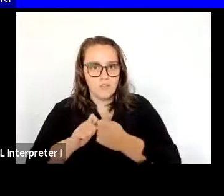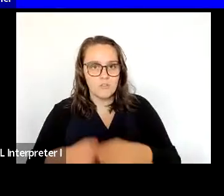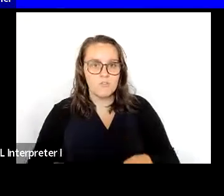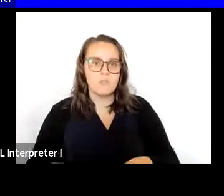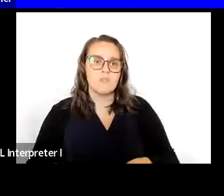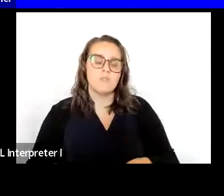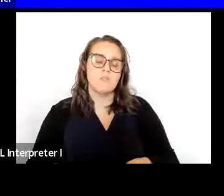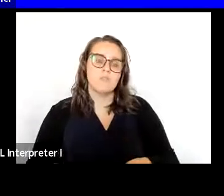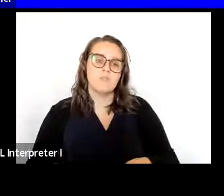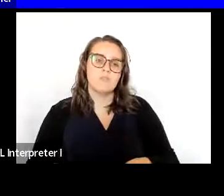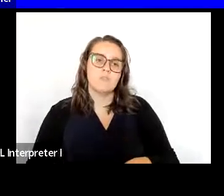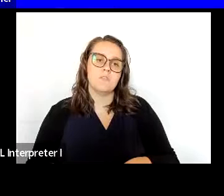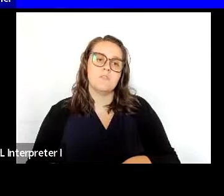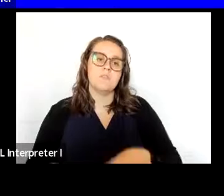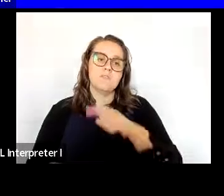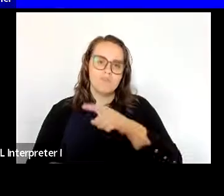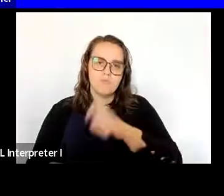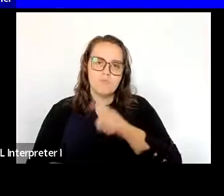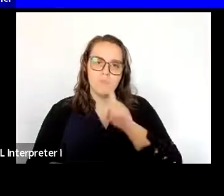of a proposal.